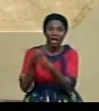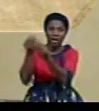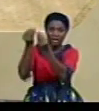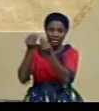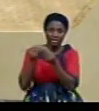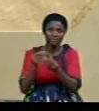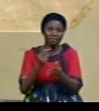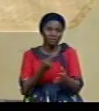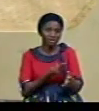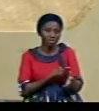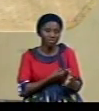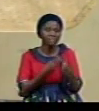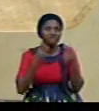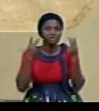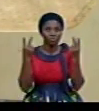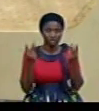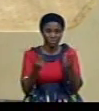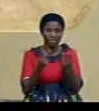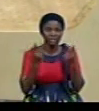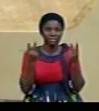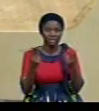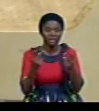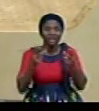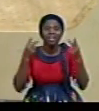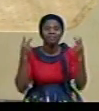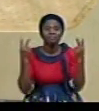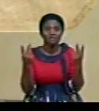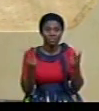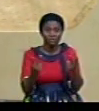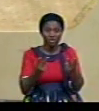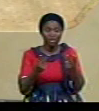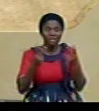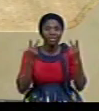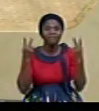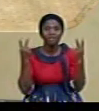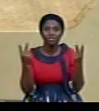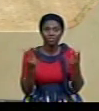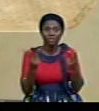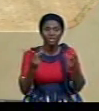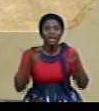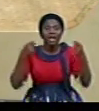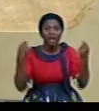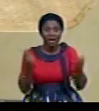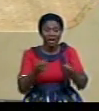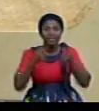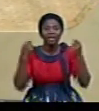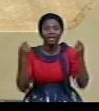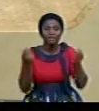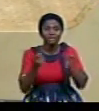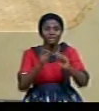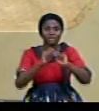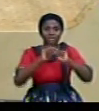word and gave us victory victory victory